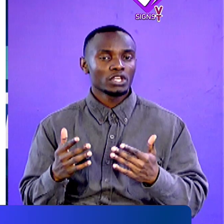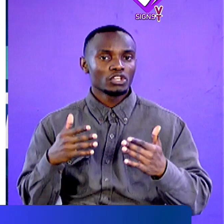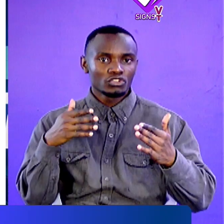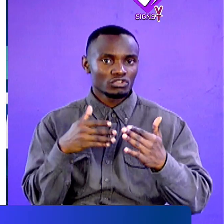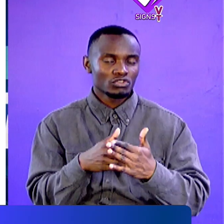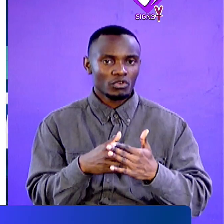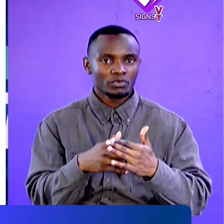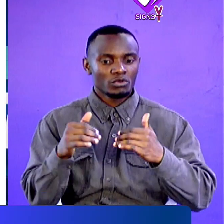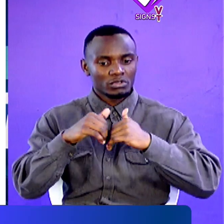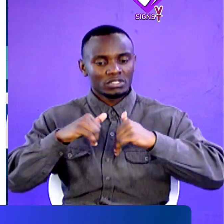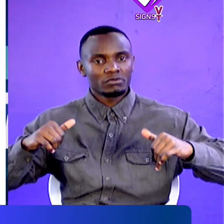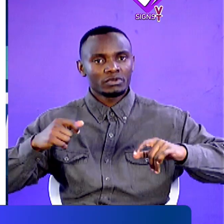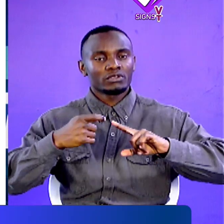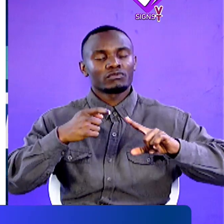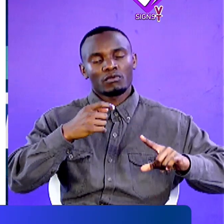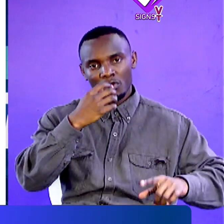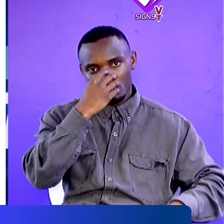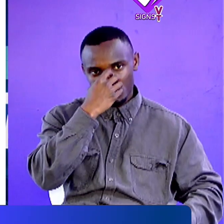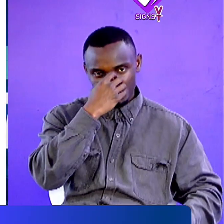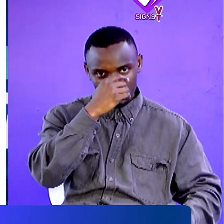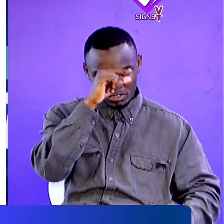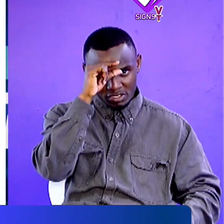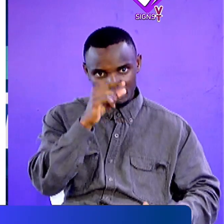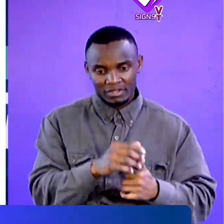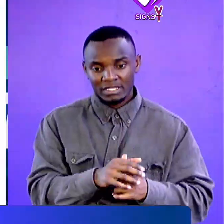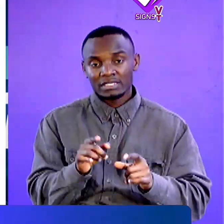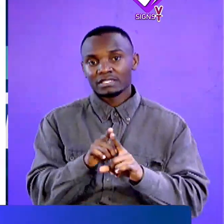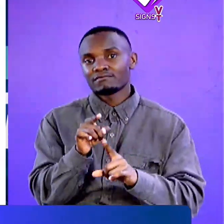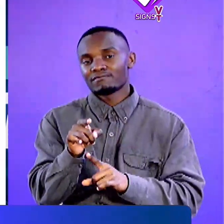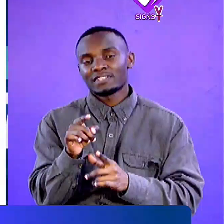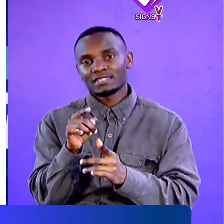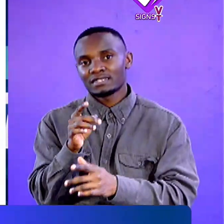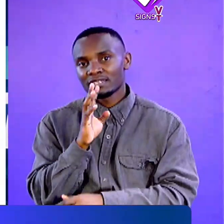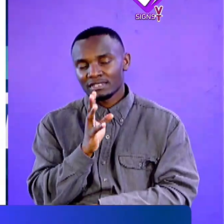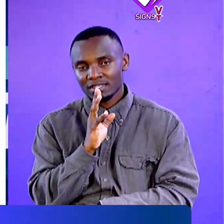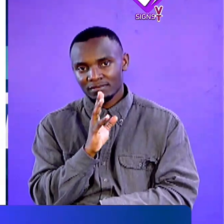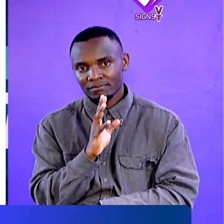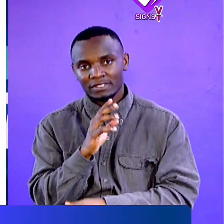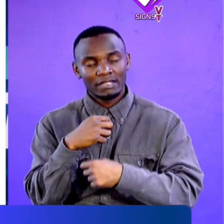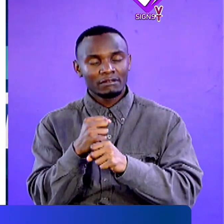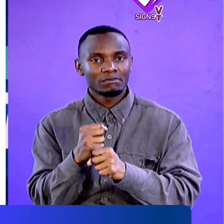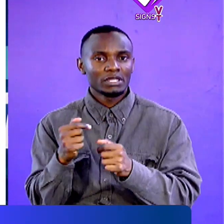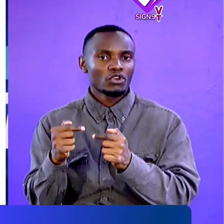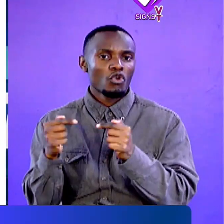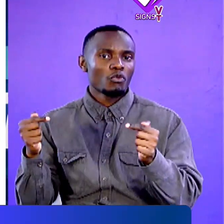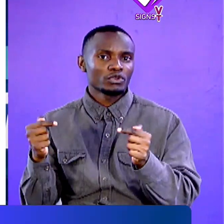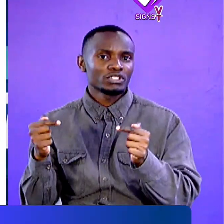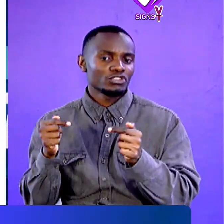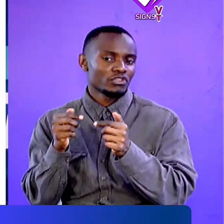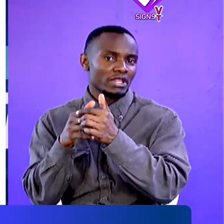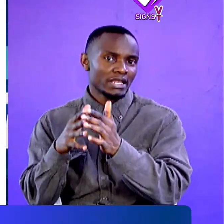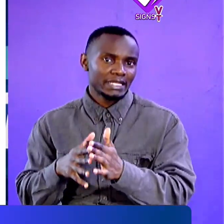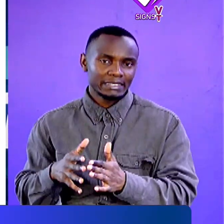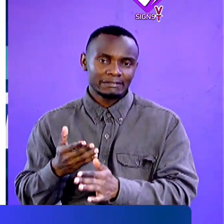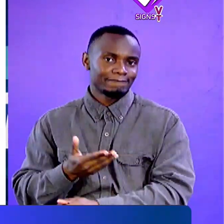Ruto, Kenya Kwanza administration. Now, the statement has infuriated opposition leaders scrambling to pick a